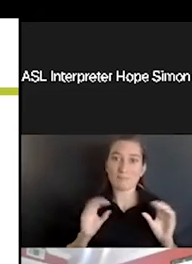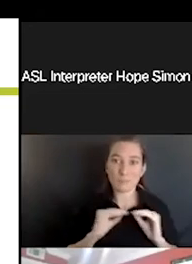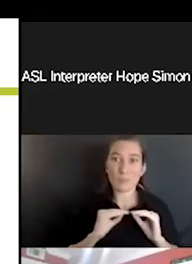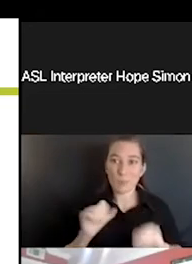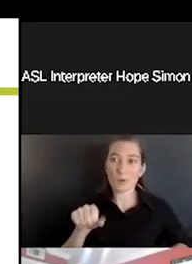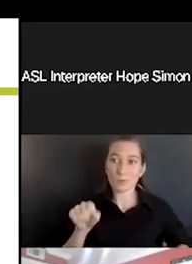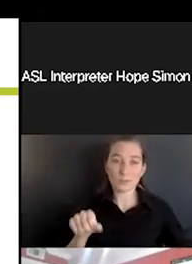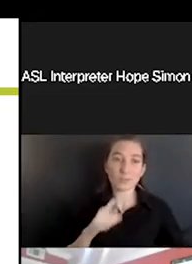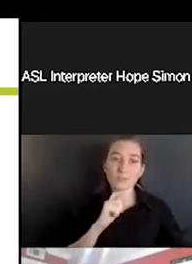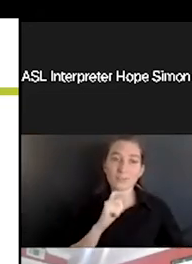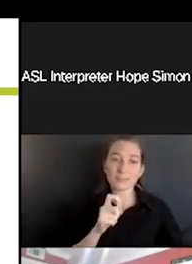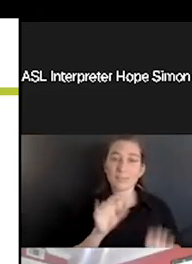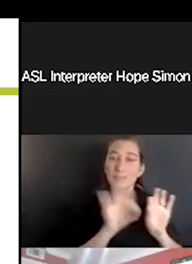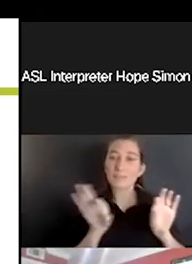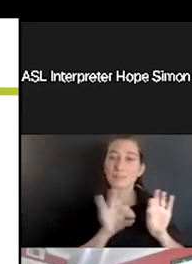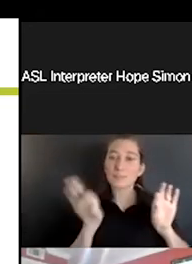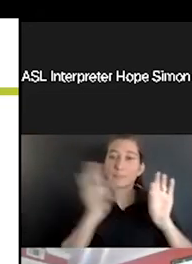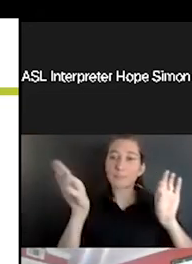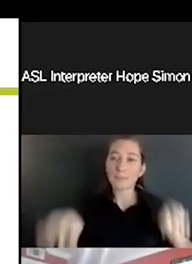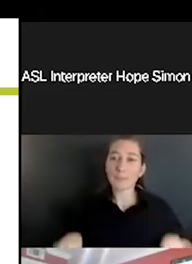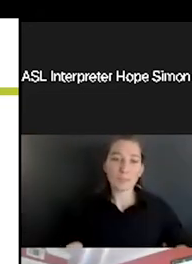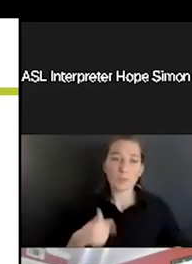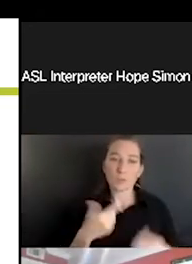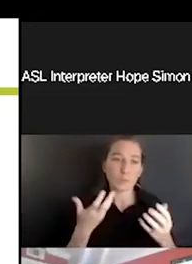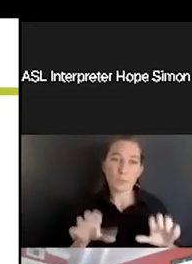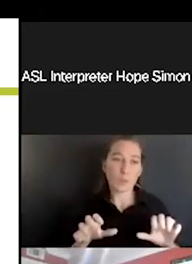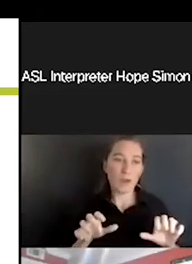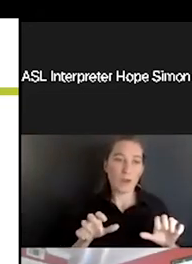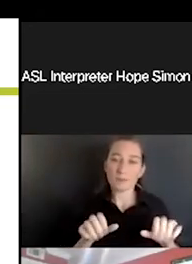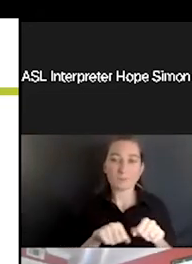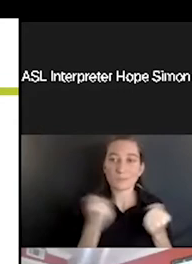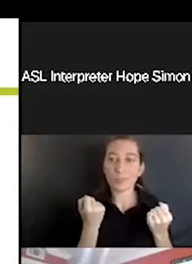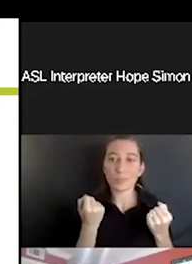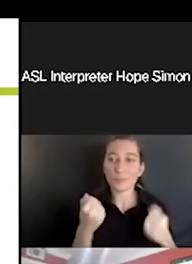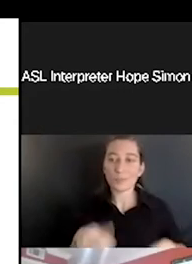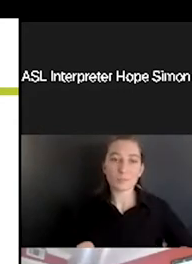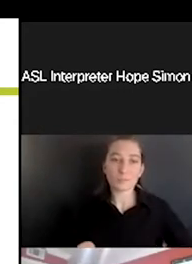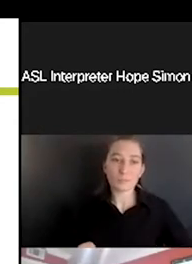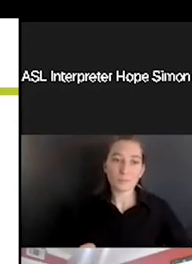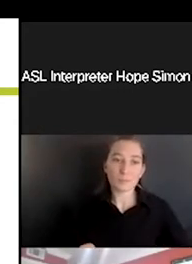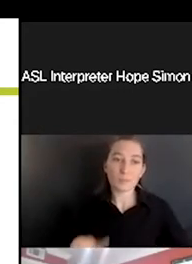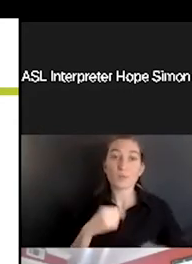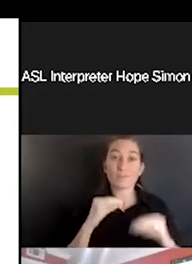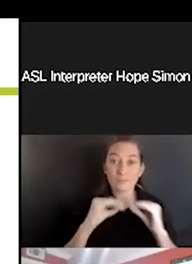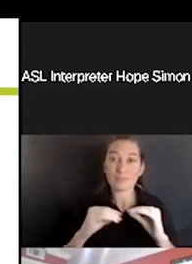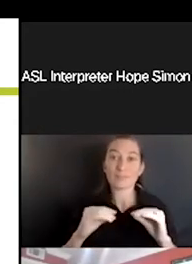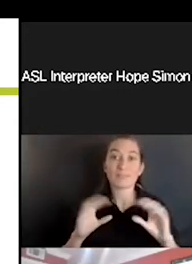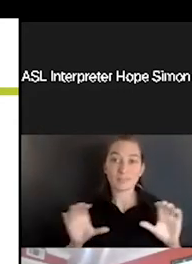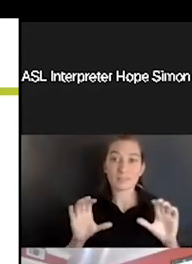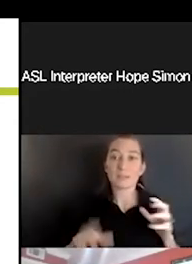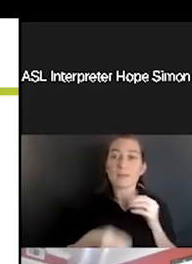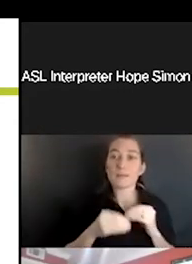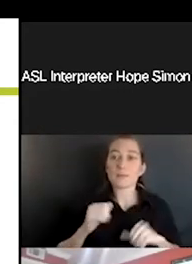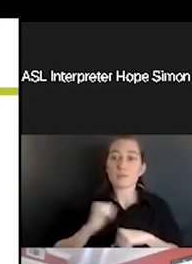this brittleness in the material that tends to break. And the way we fix that is we add more concrete, more walls that